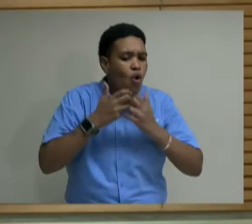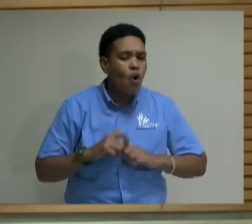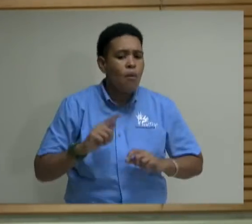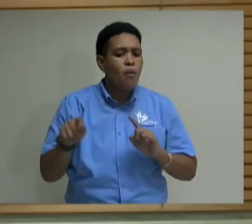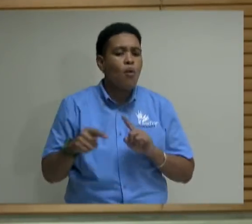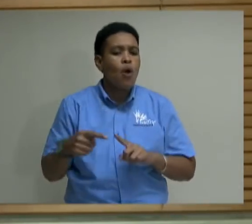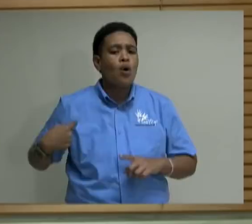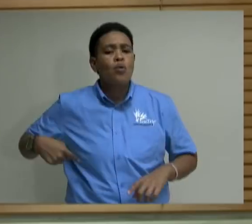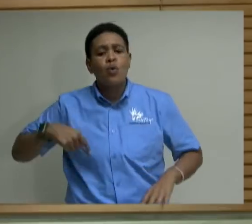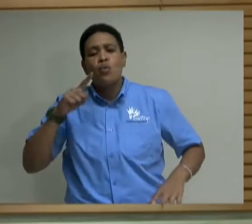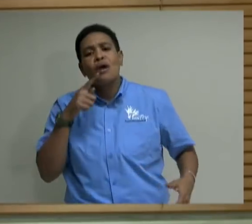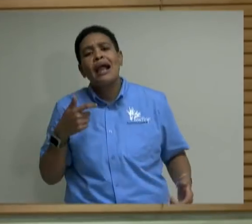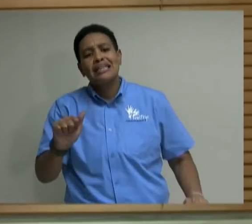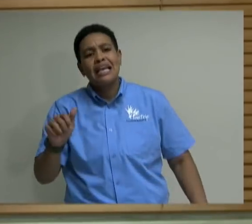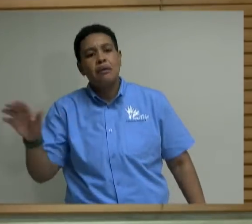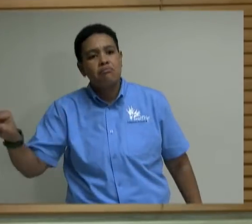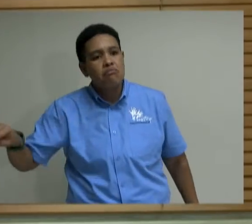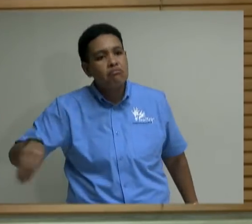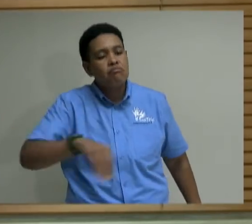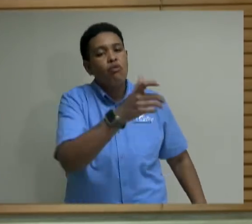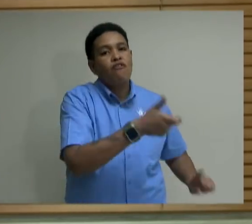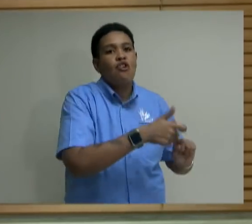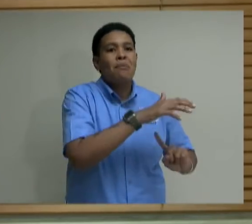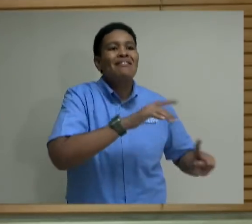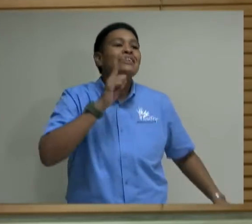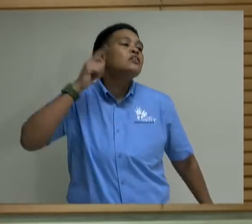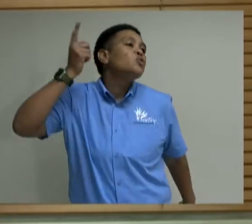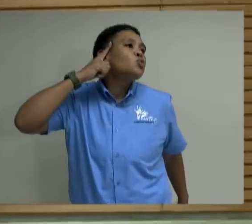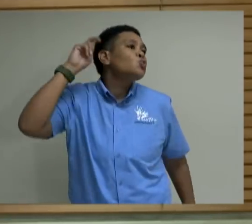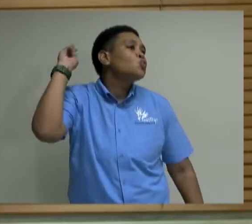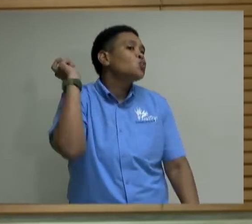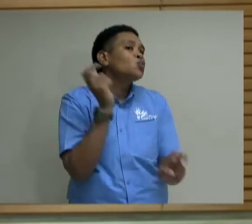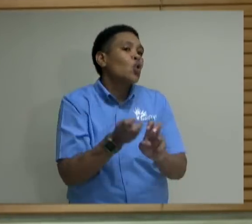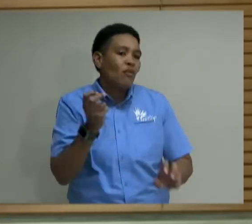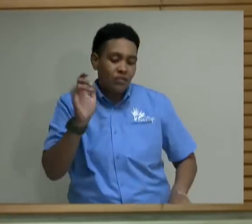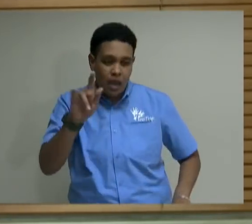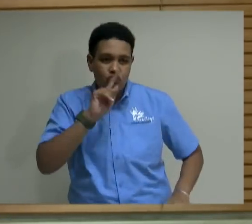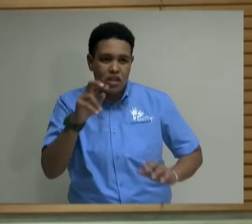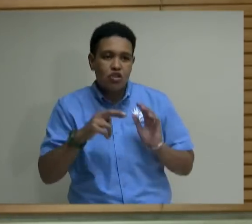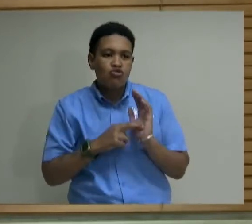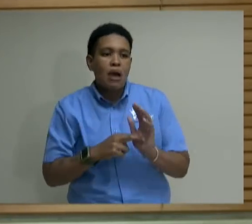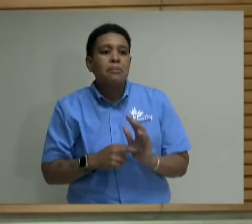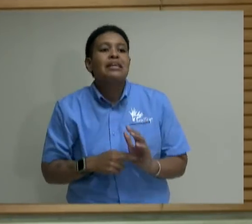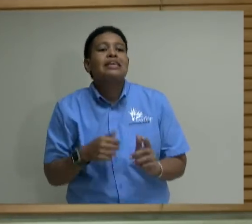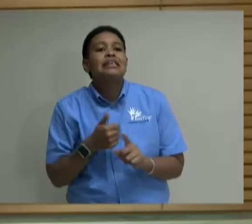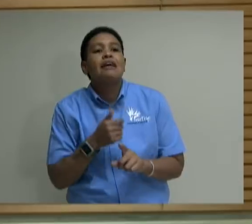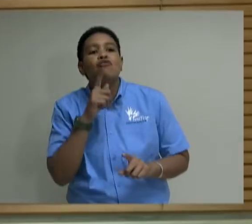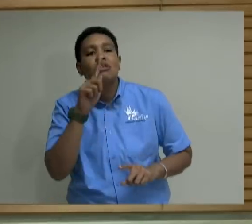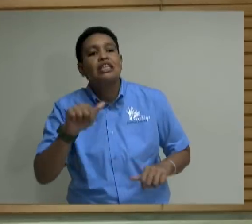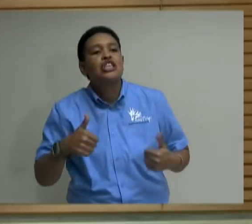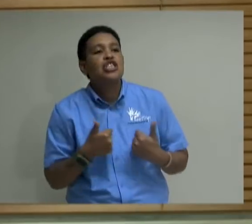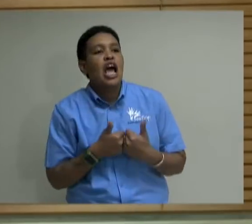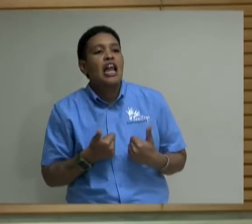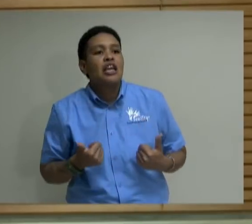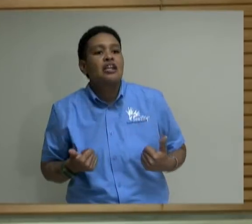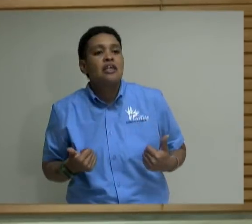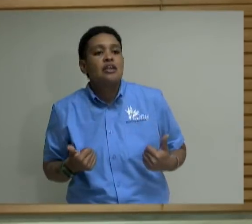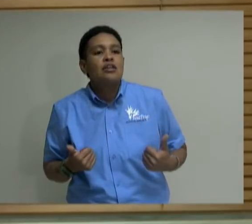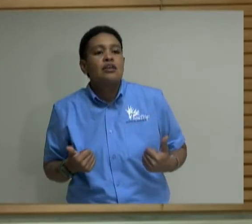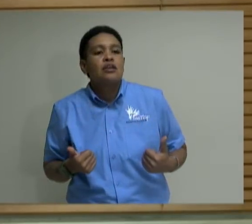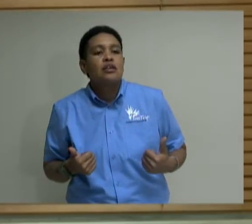were attempting to move them out of the environment. And so that represented a challenge, but seems to have